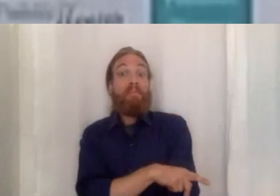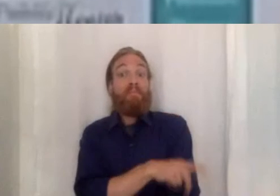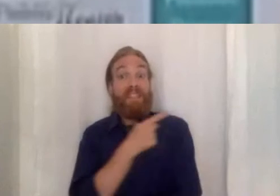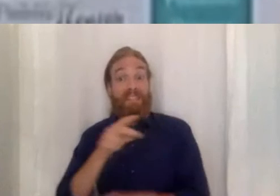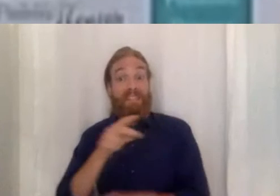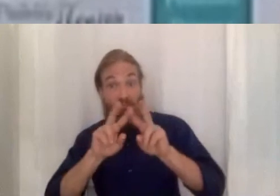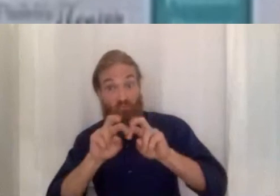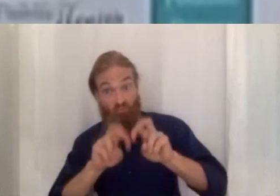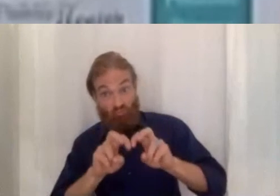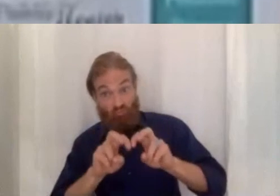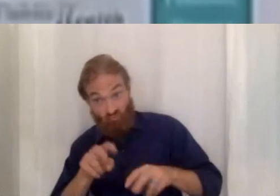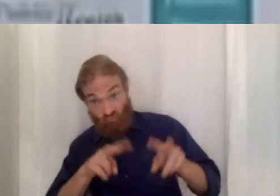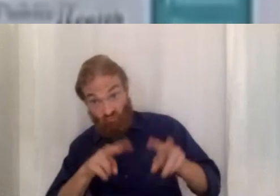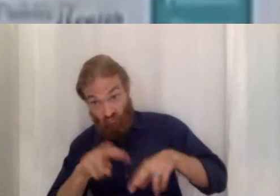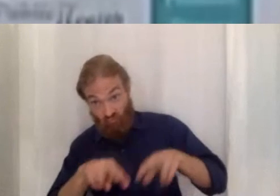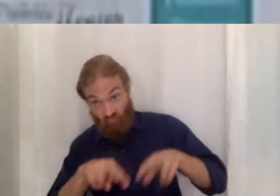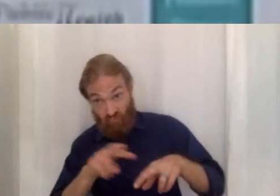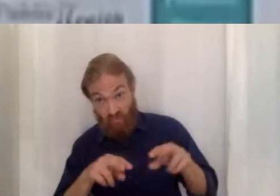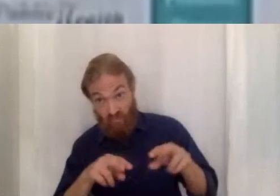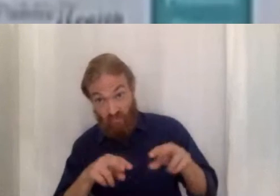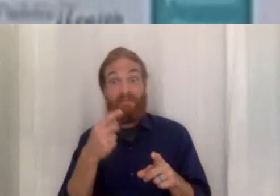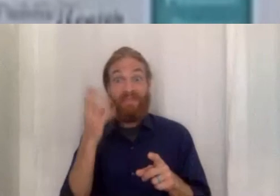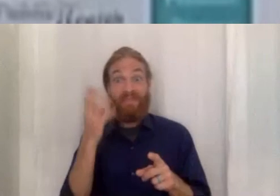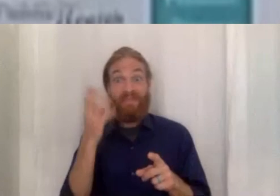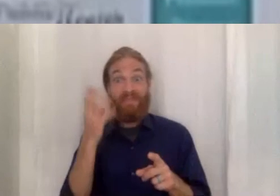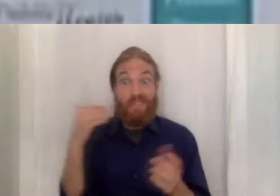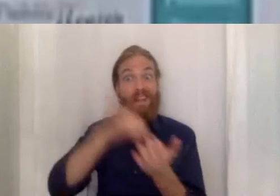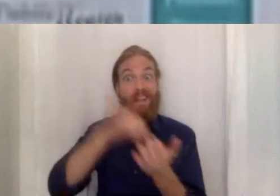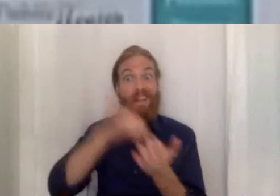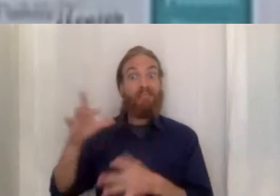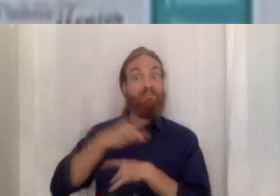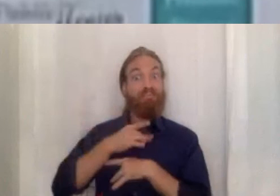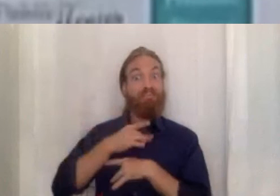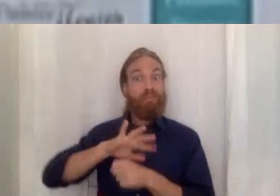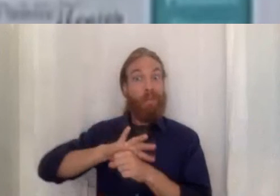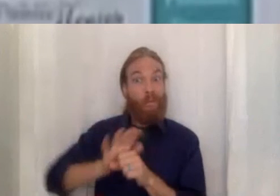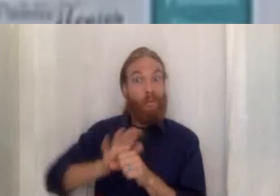disease. So there's still more to come. That is